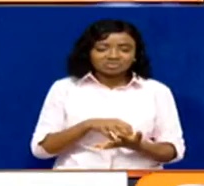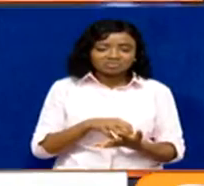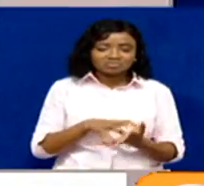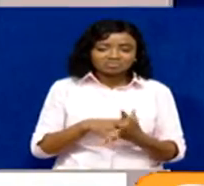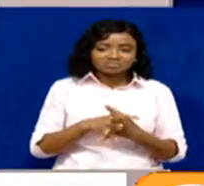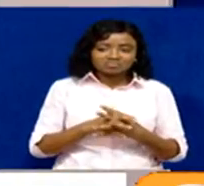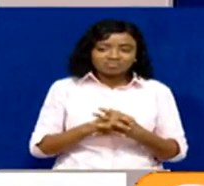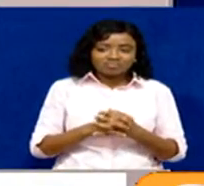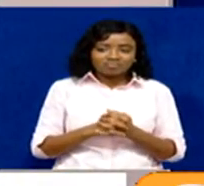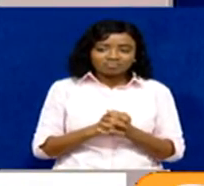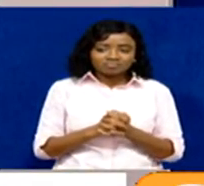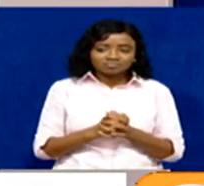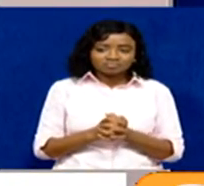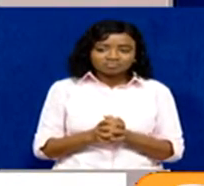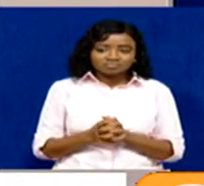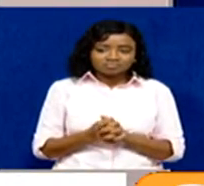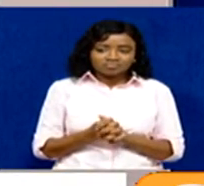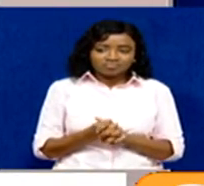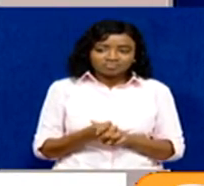them.